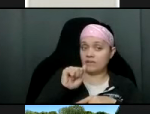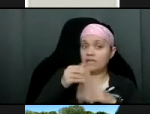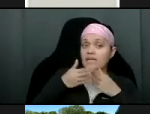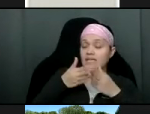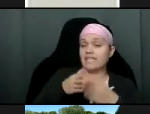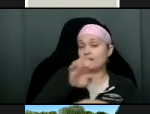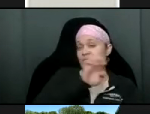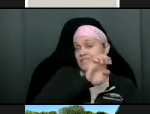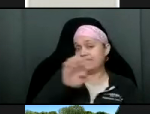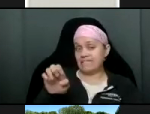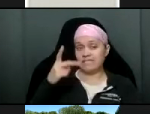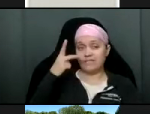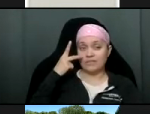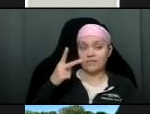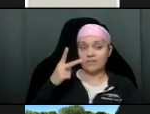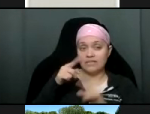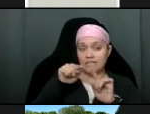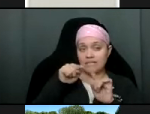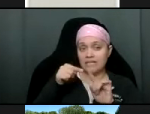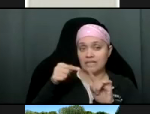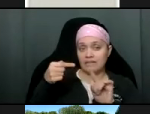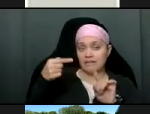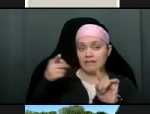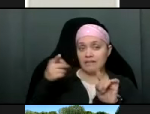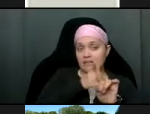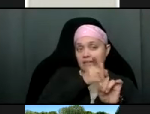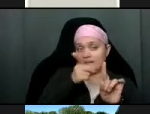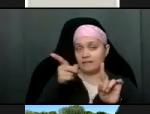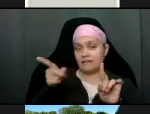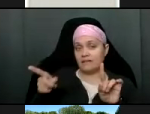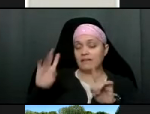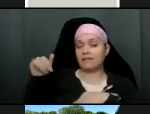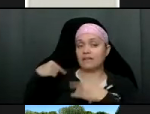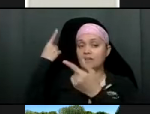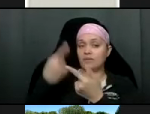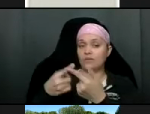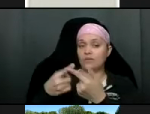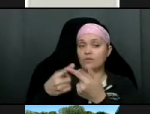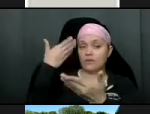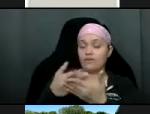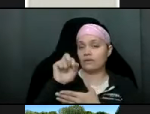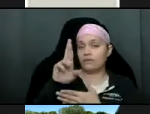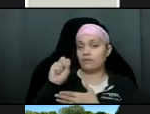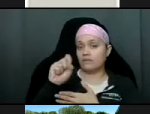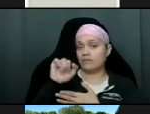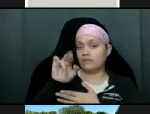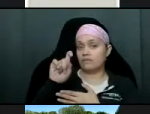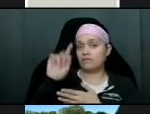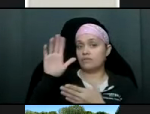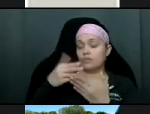the little arrows there. And he does reach there, right at the Torres Strait. He does reach North